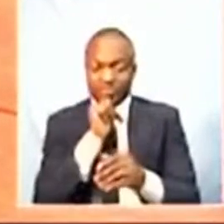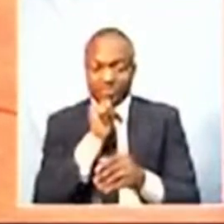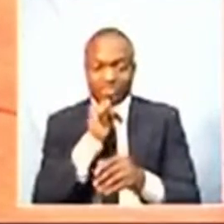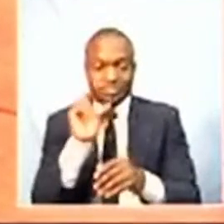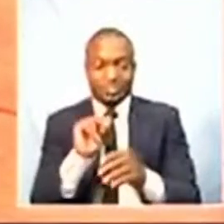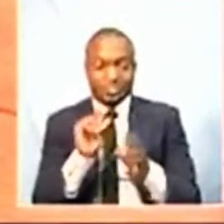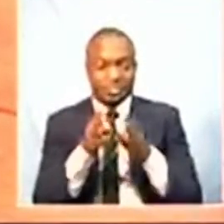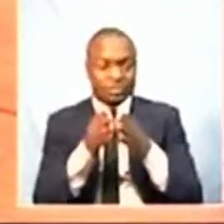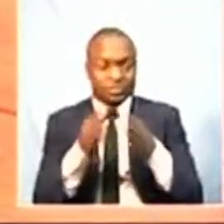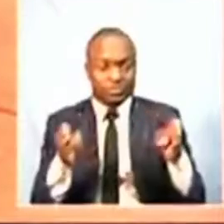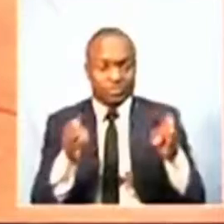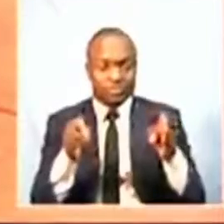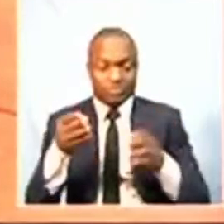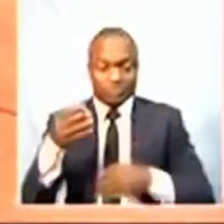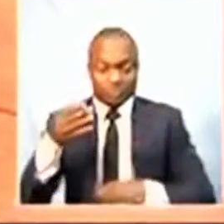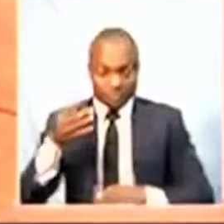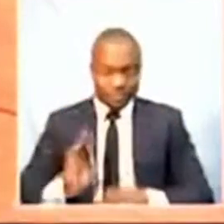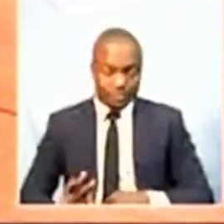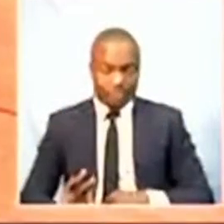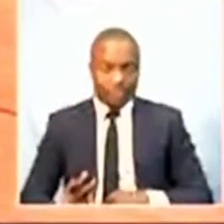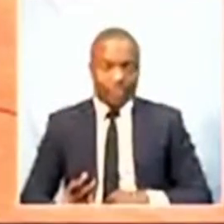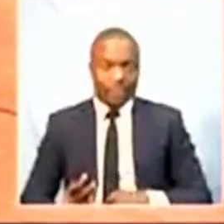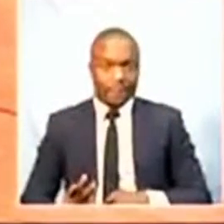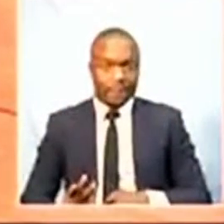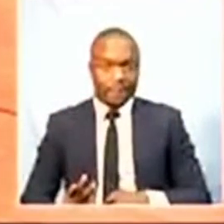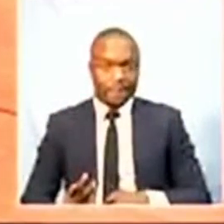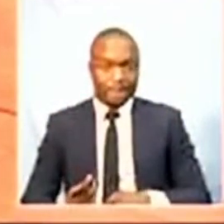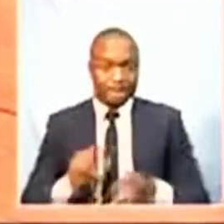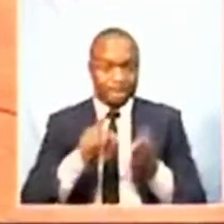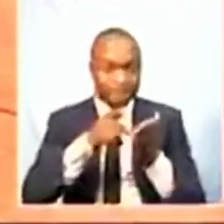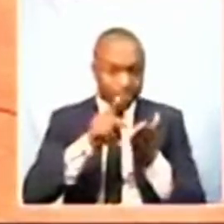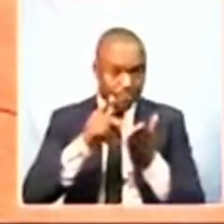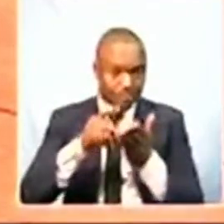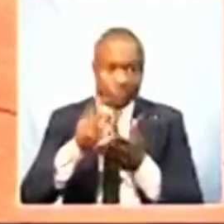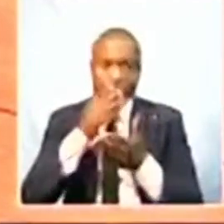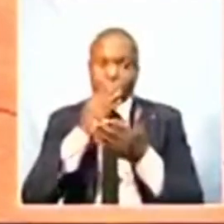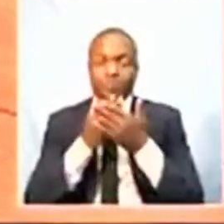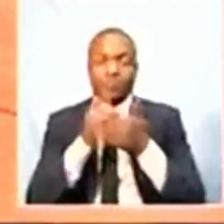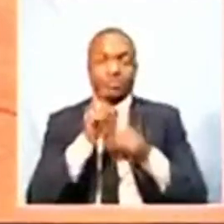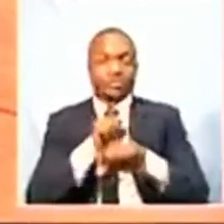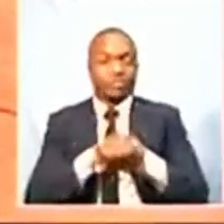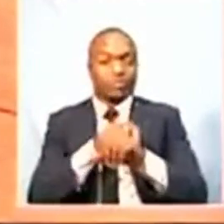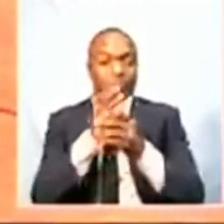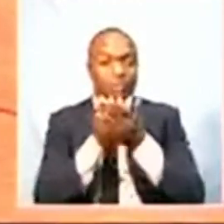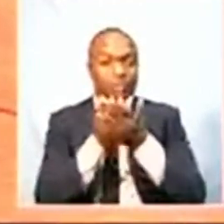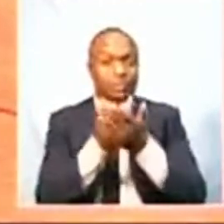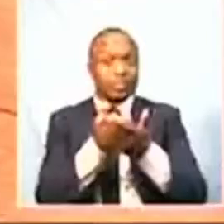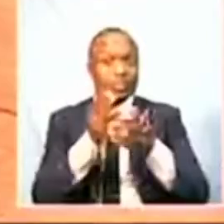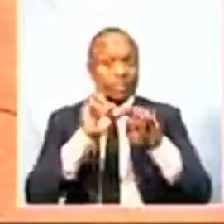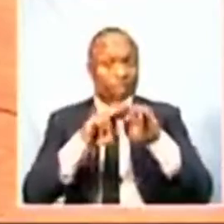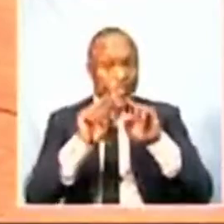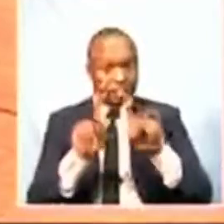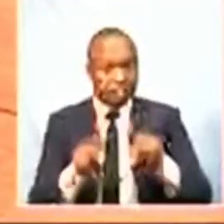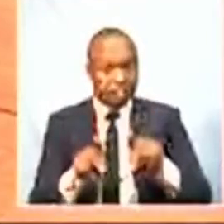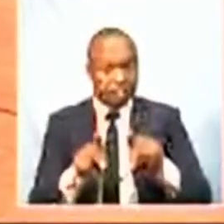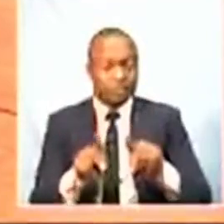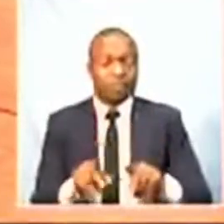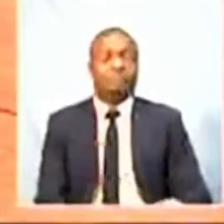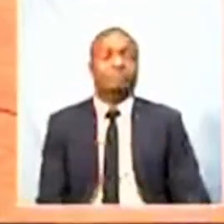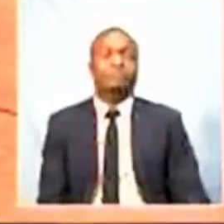there, are the beneficiaries, Chair, that are paying on time. I submit, Chair.